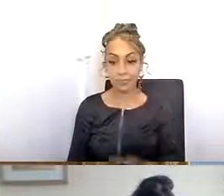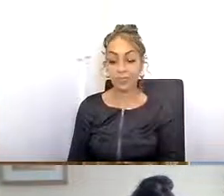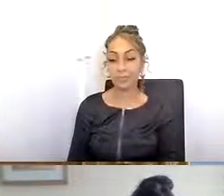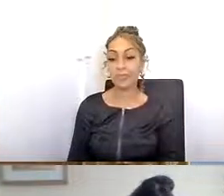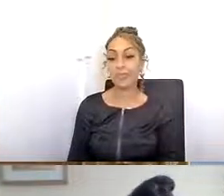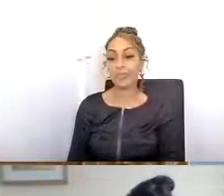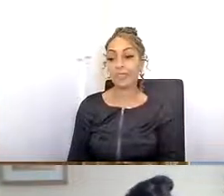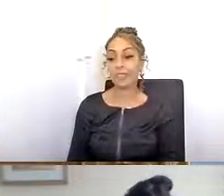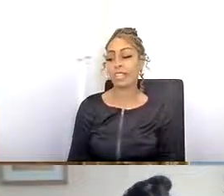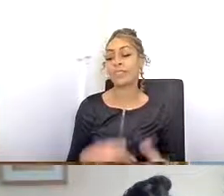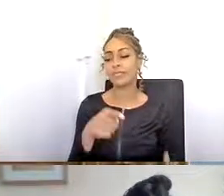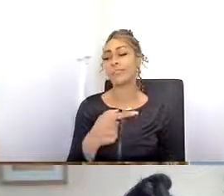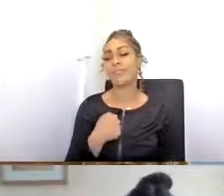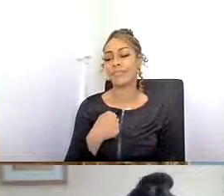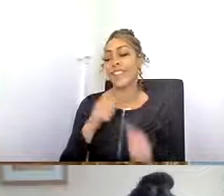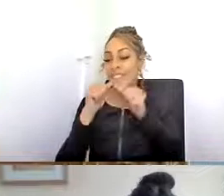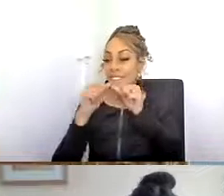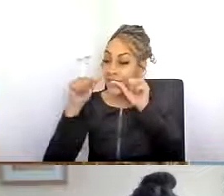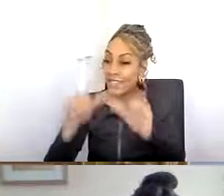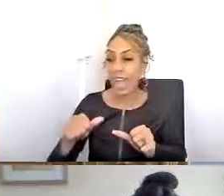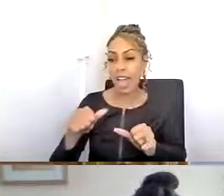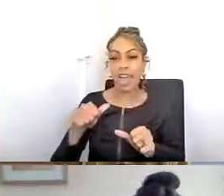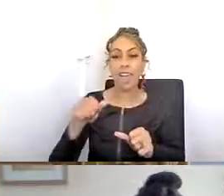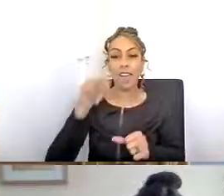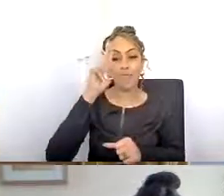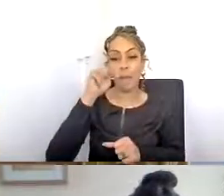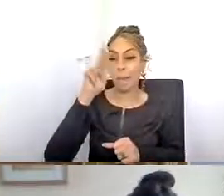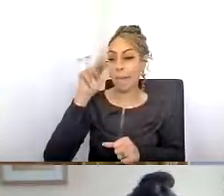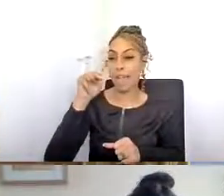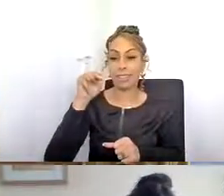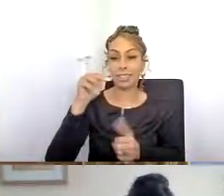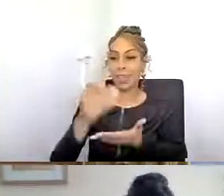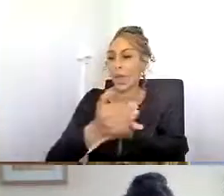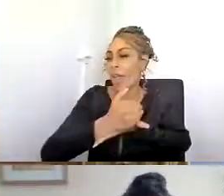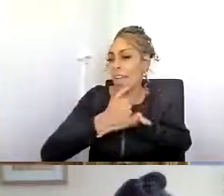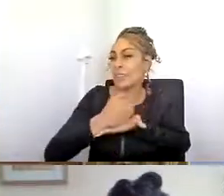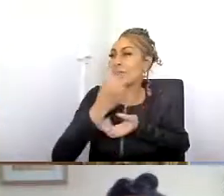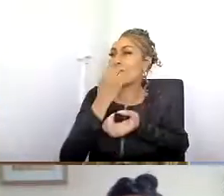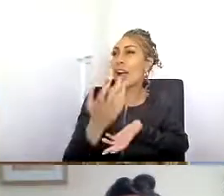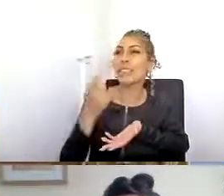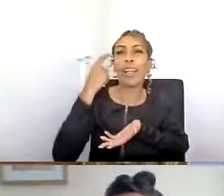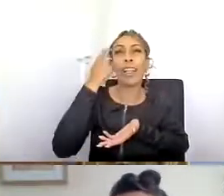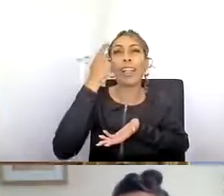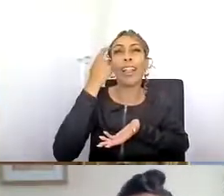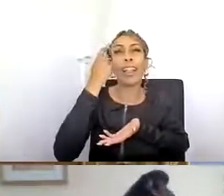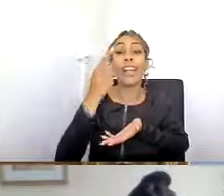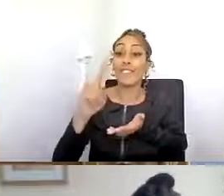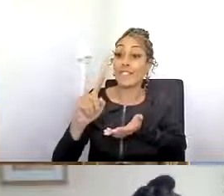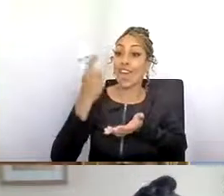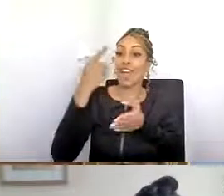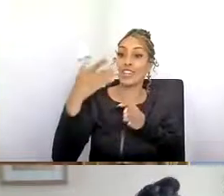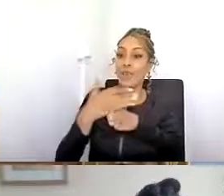As I said, it's really one of my favourite paintings in the collection, and it's wonderful to always talk about it as the first work that we bought.